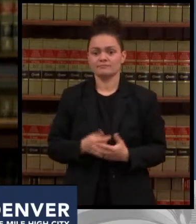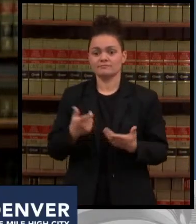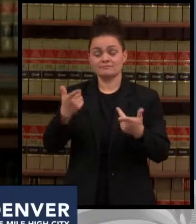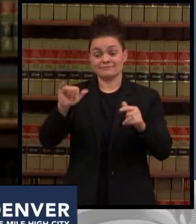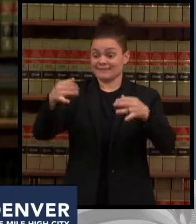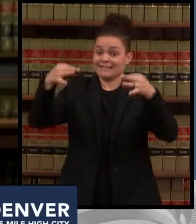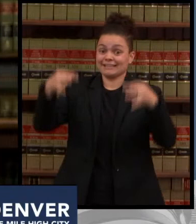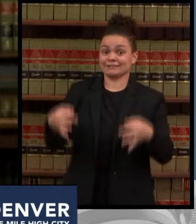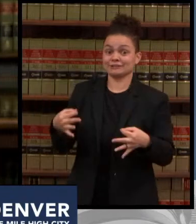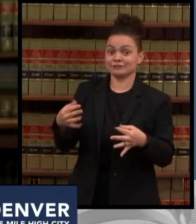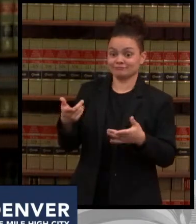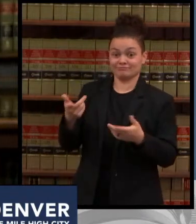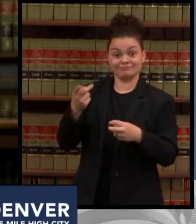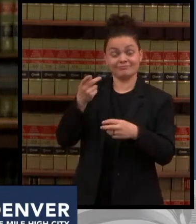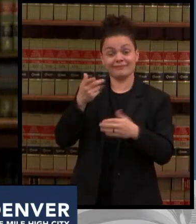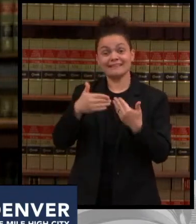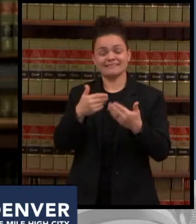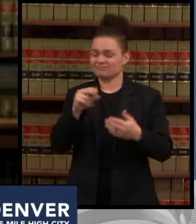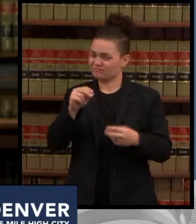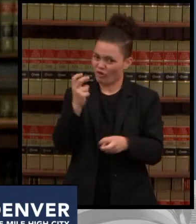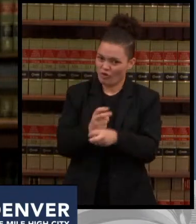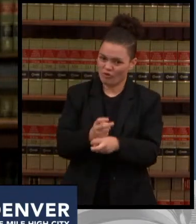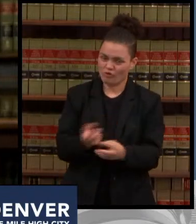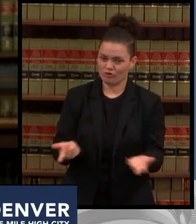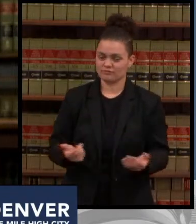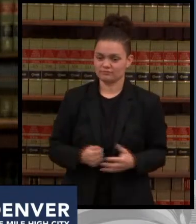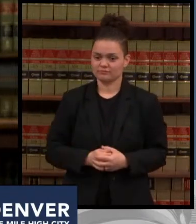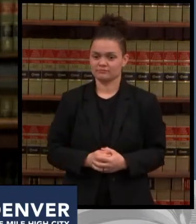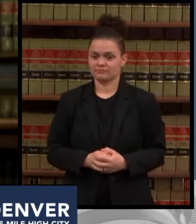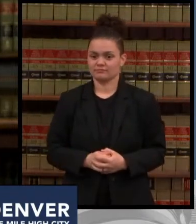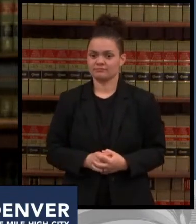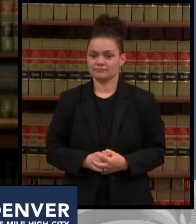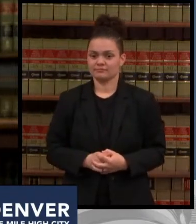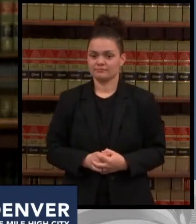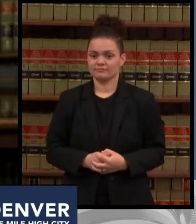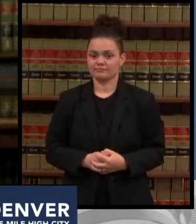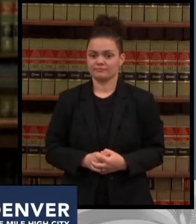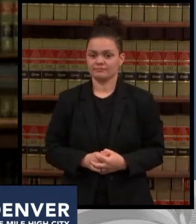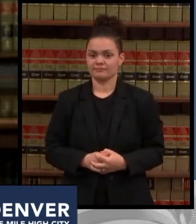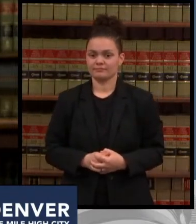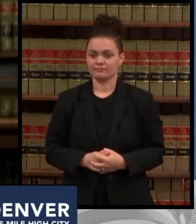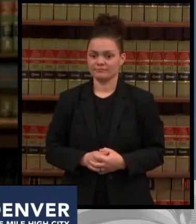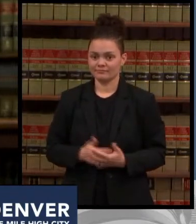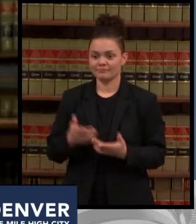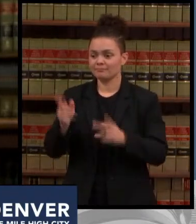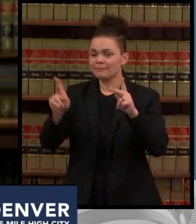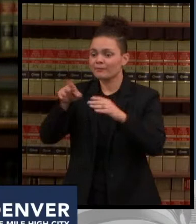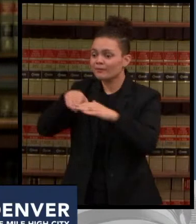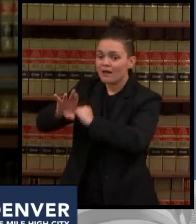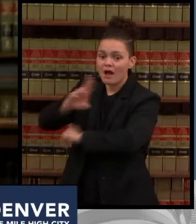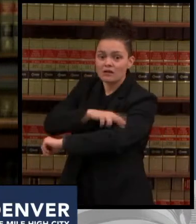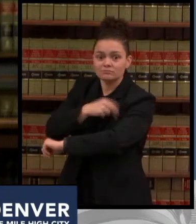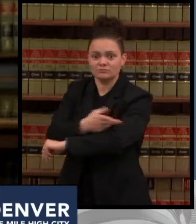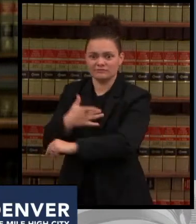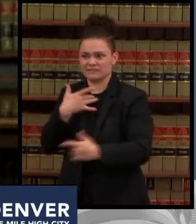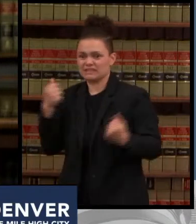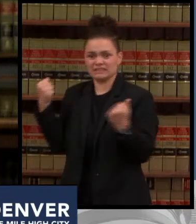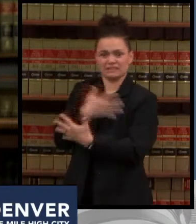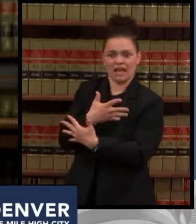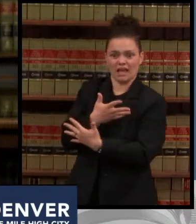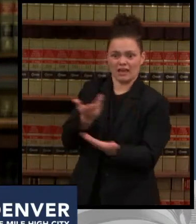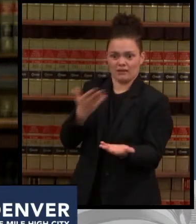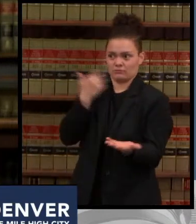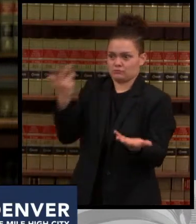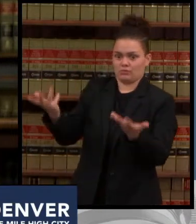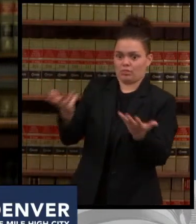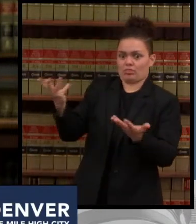who are afraid to go to a hospital even though they're suffering from a serious health illness because they just don't know if they're going to